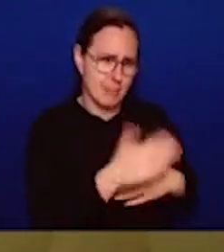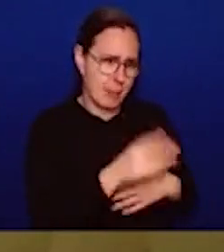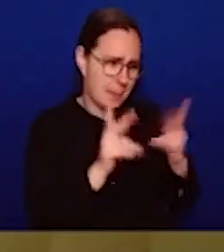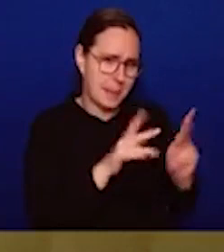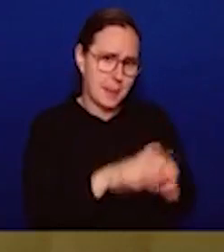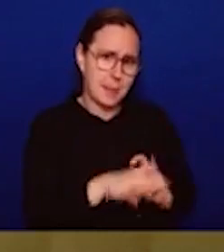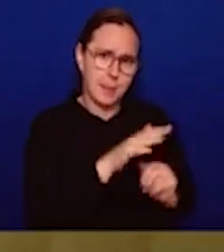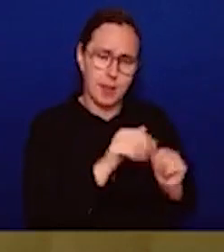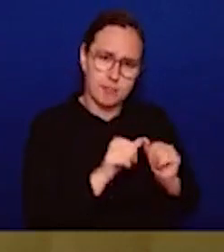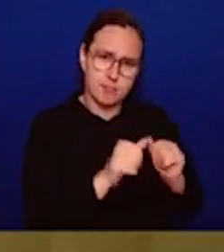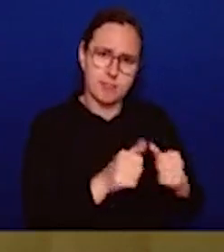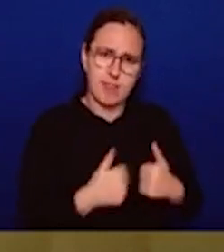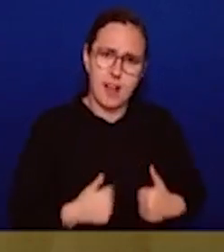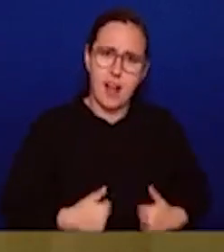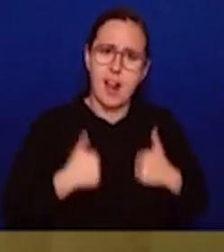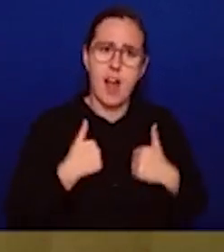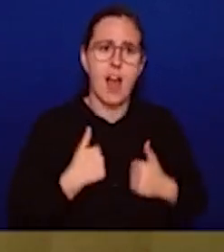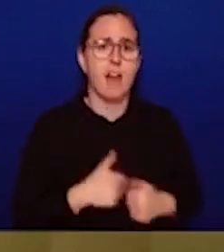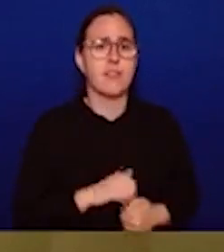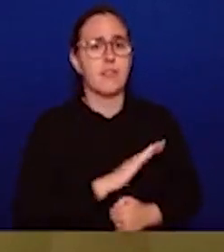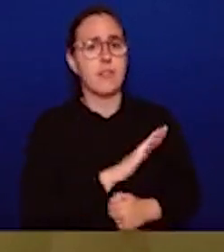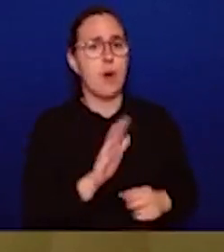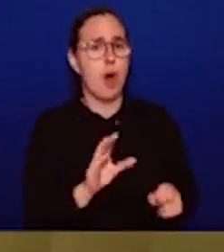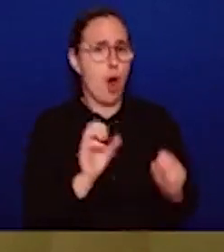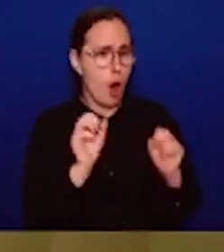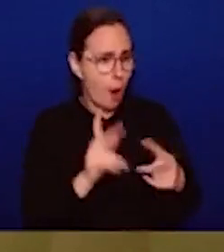lot of work to do in our healthcare system, which was